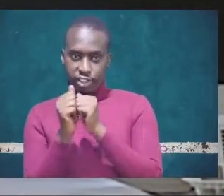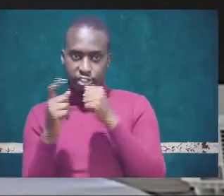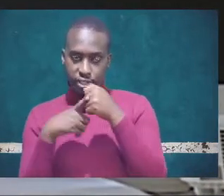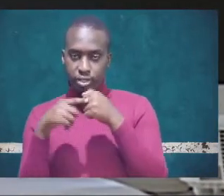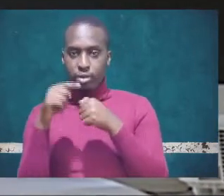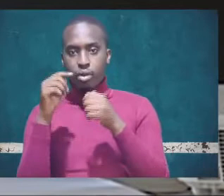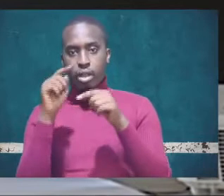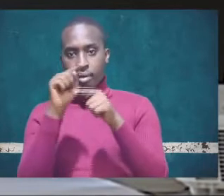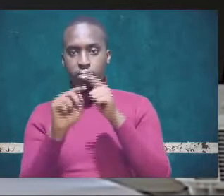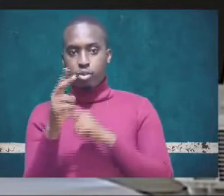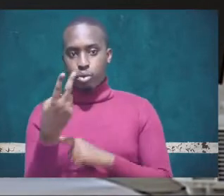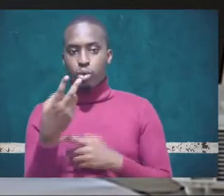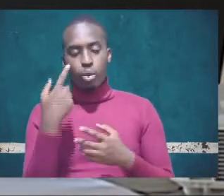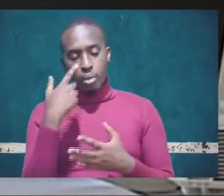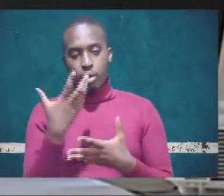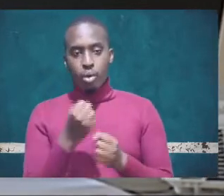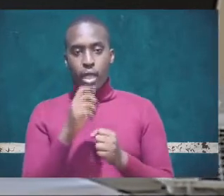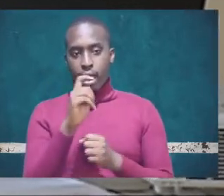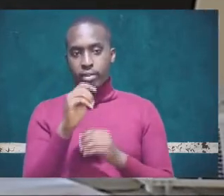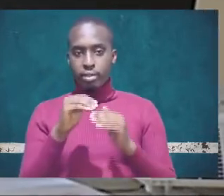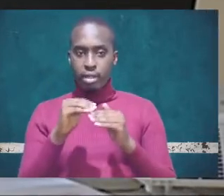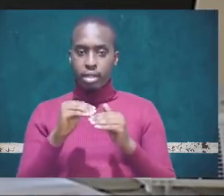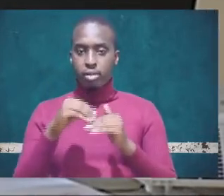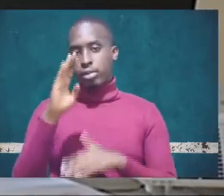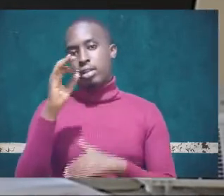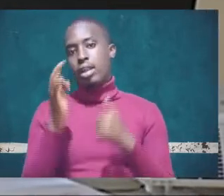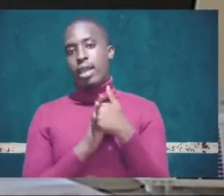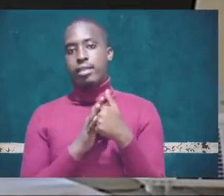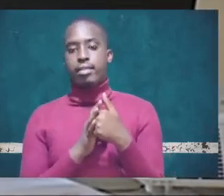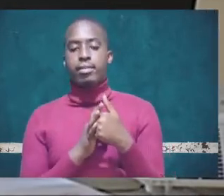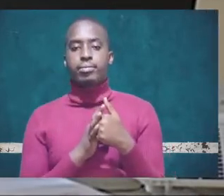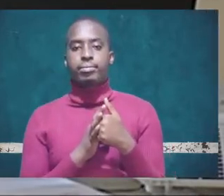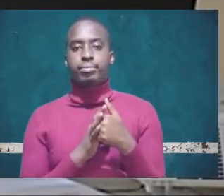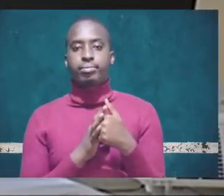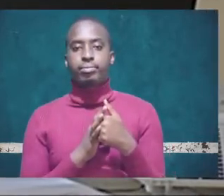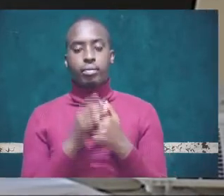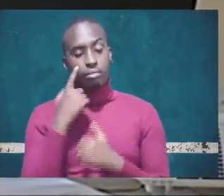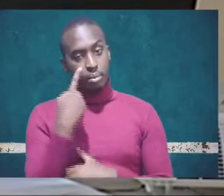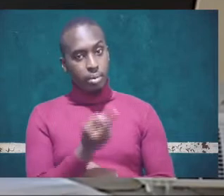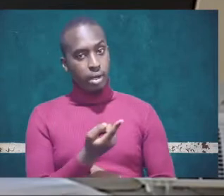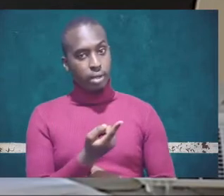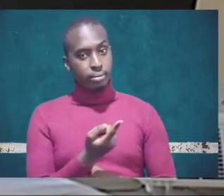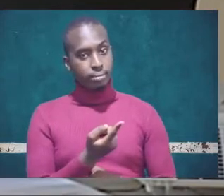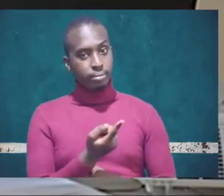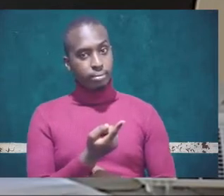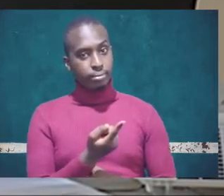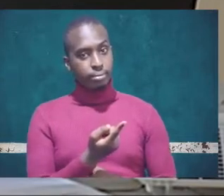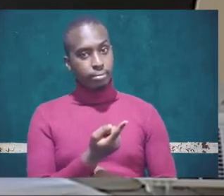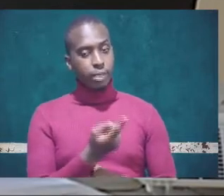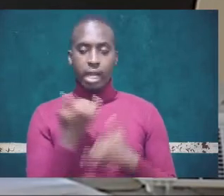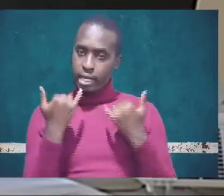have x greater than 8. Do you see this?